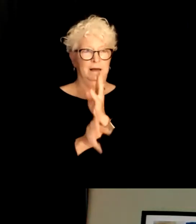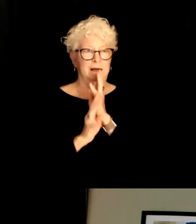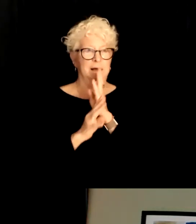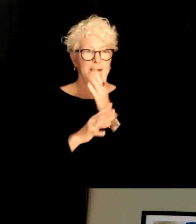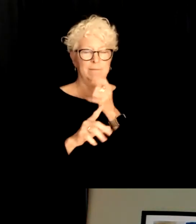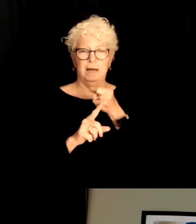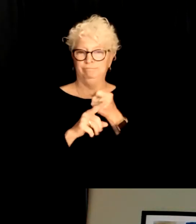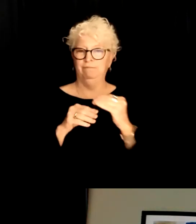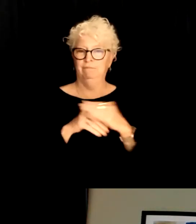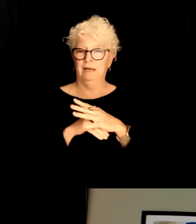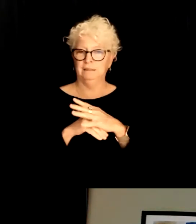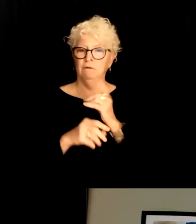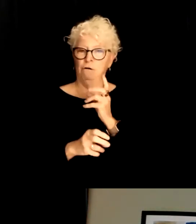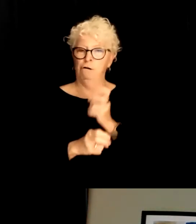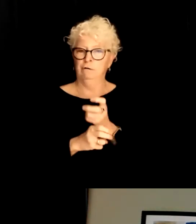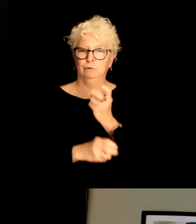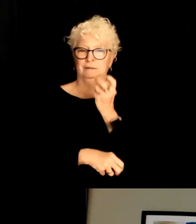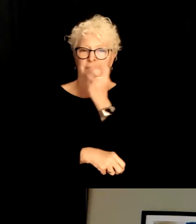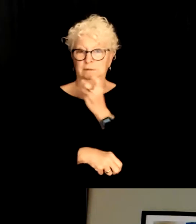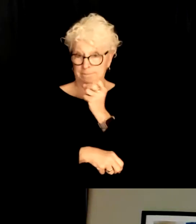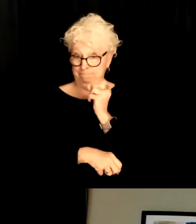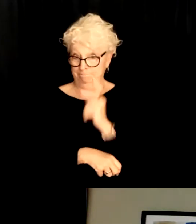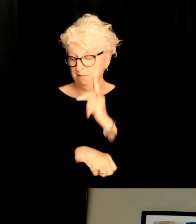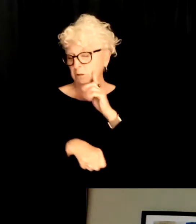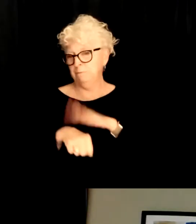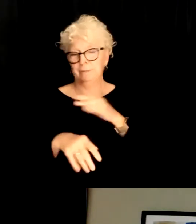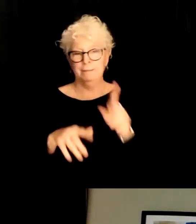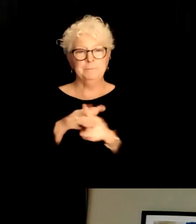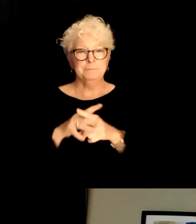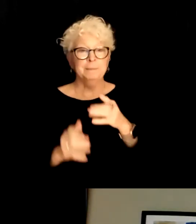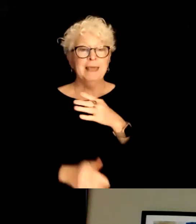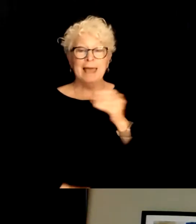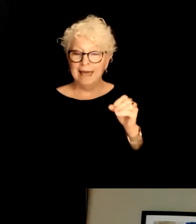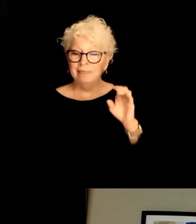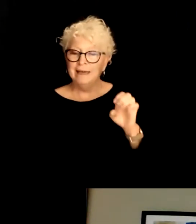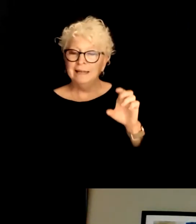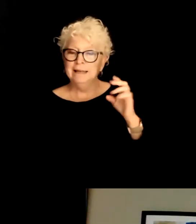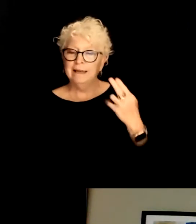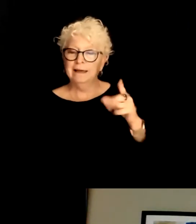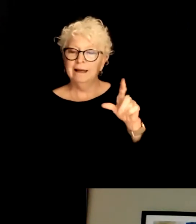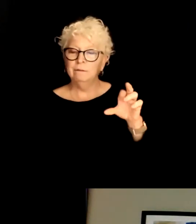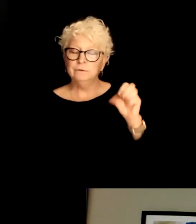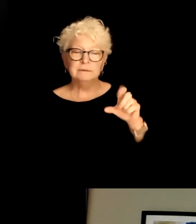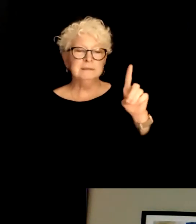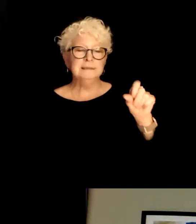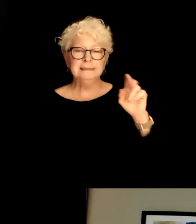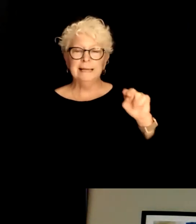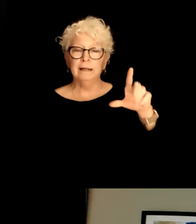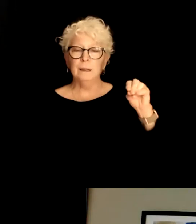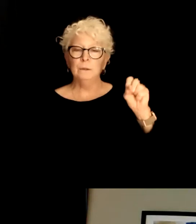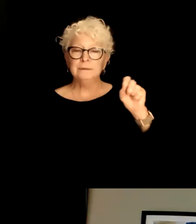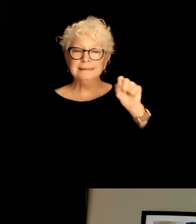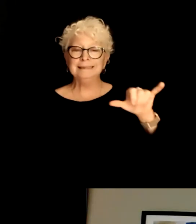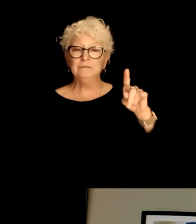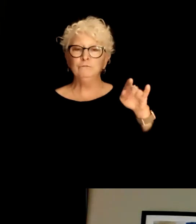And underlying everything has been a genetic condition called Ehlers-Danlos Syndrome, or EDS. There are